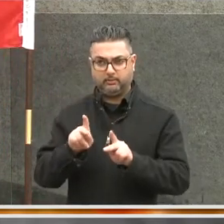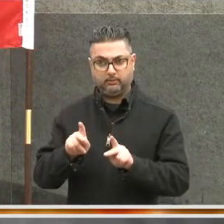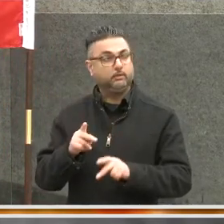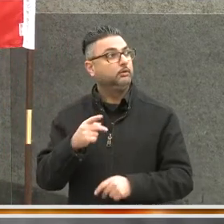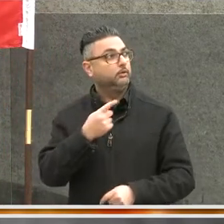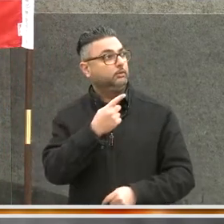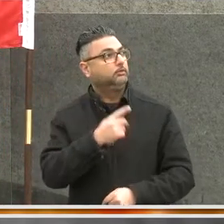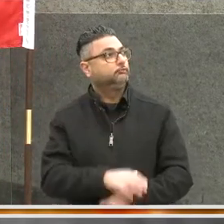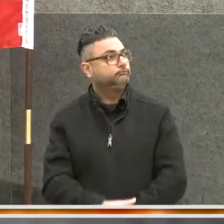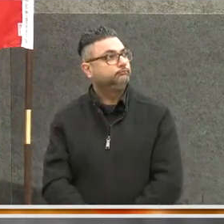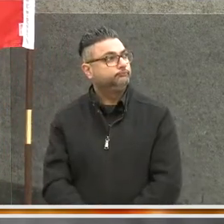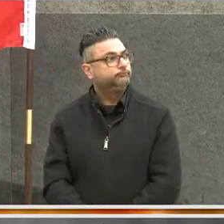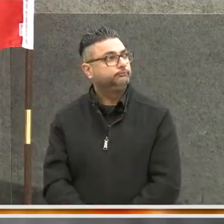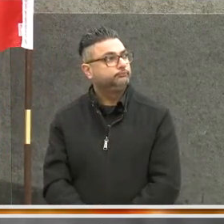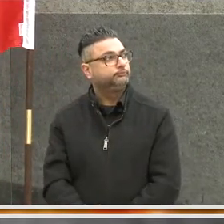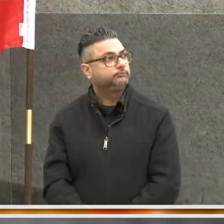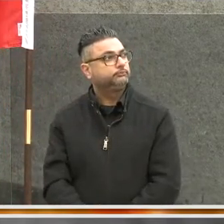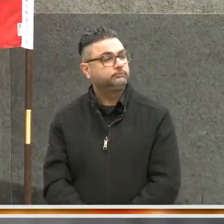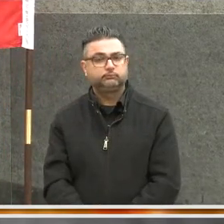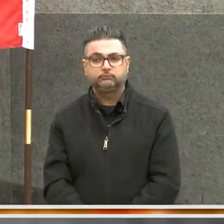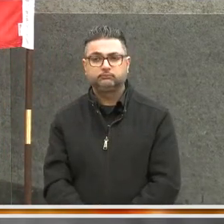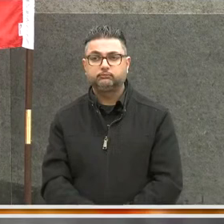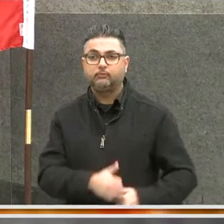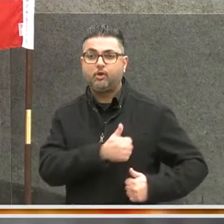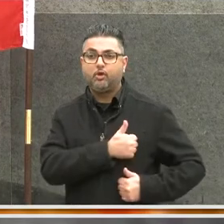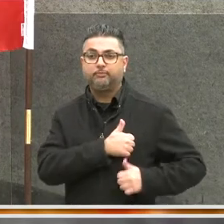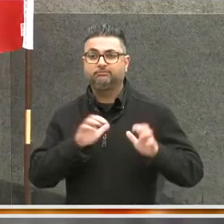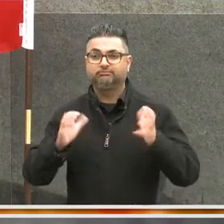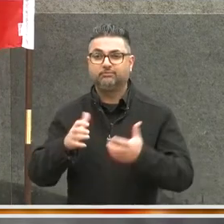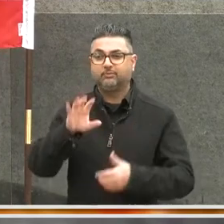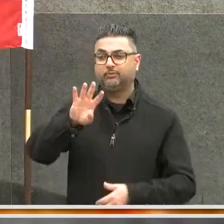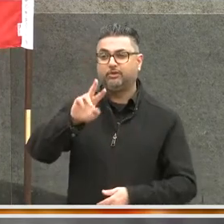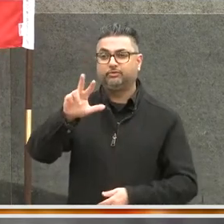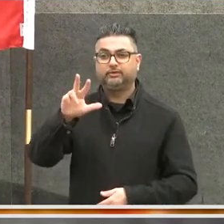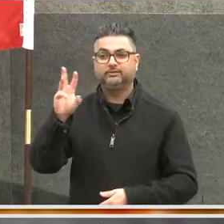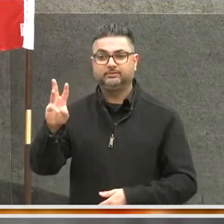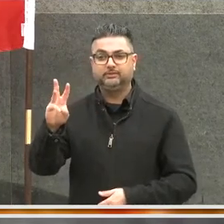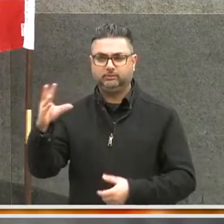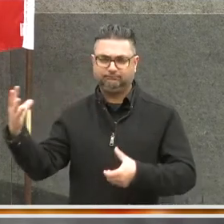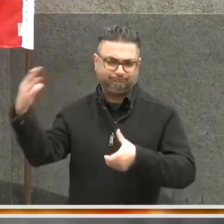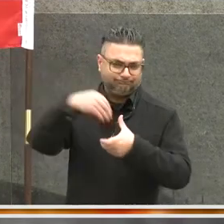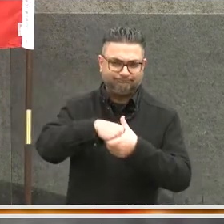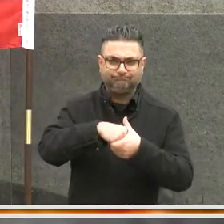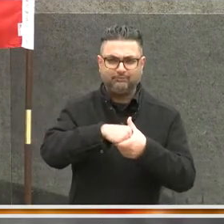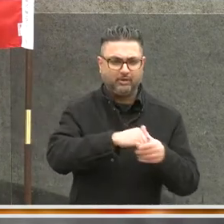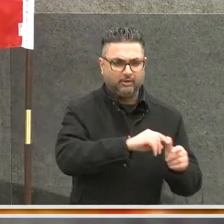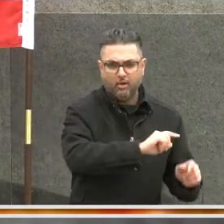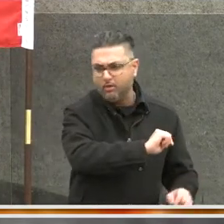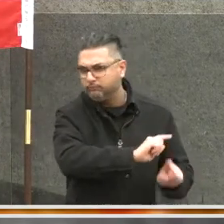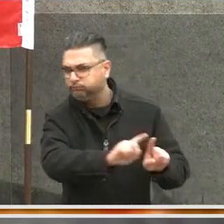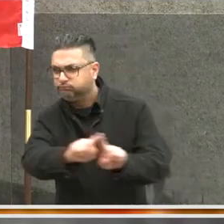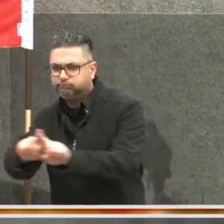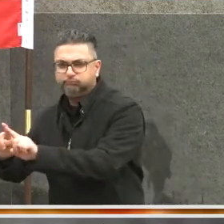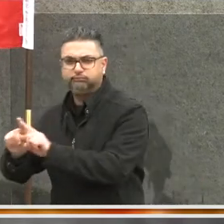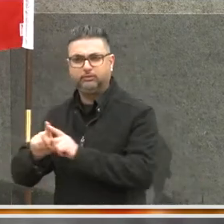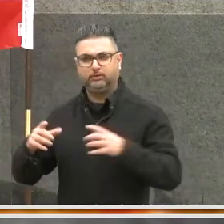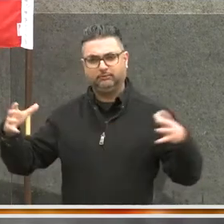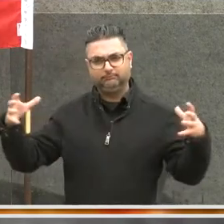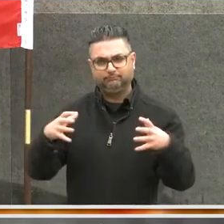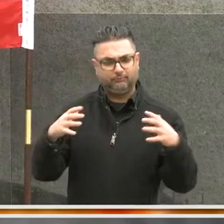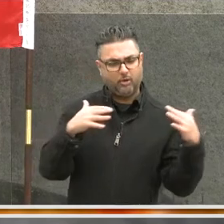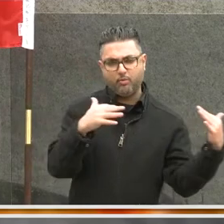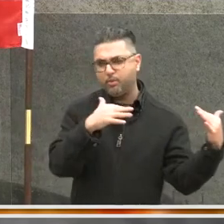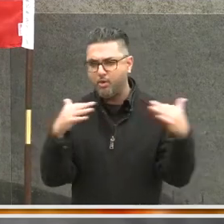436 Squadron has taken part in every major Canadian Armed Force airlift operation over the last 60 years, including